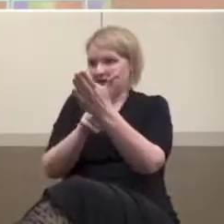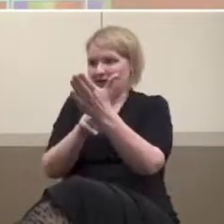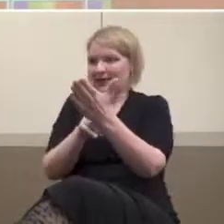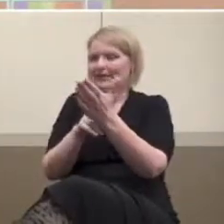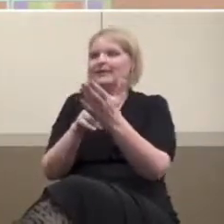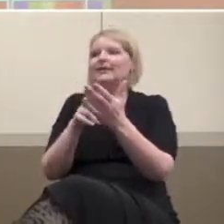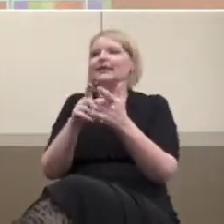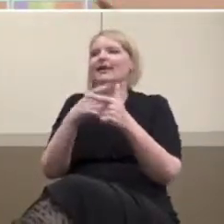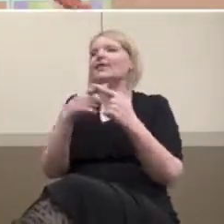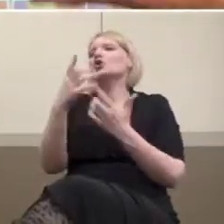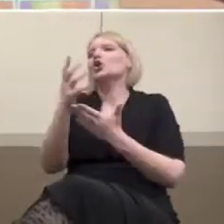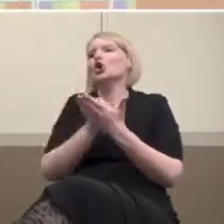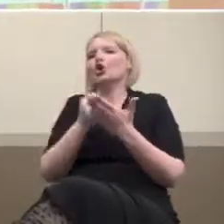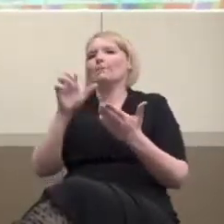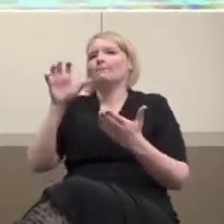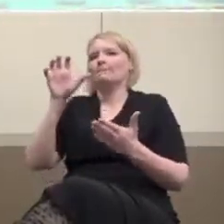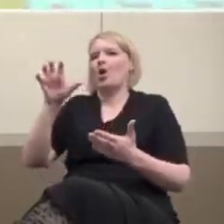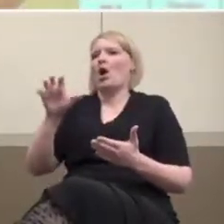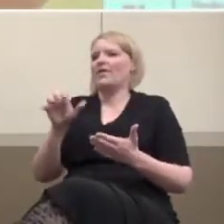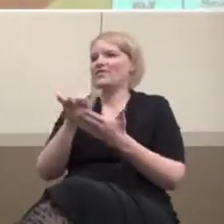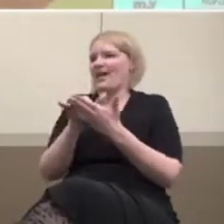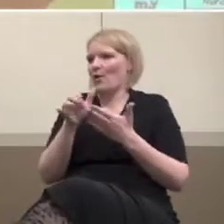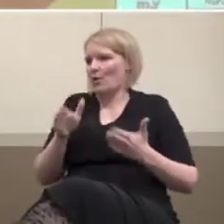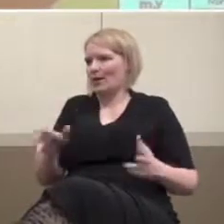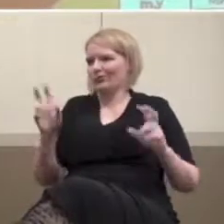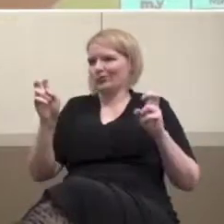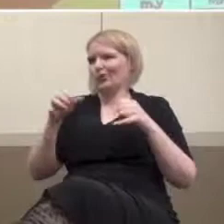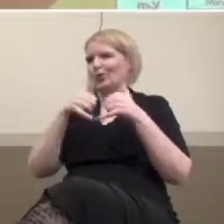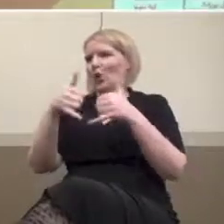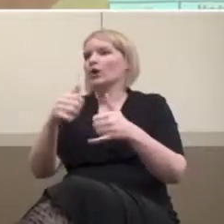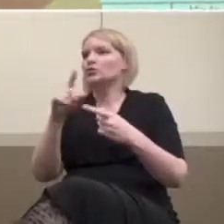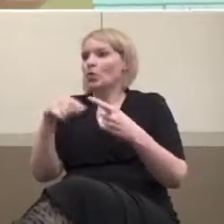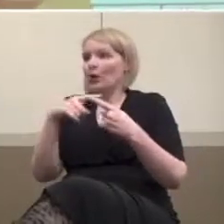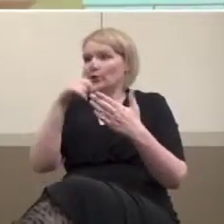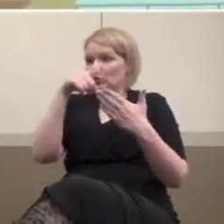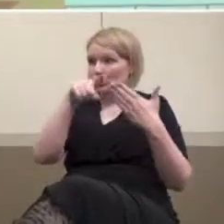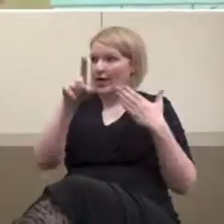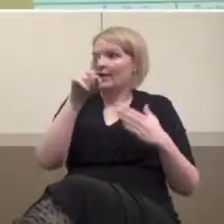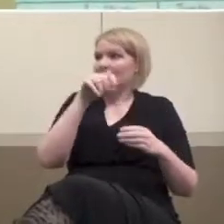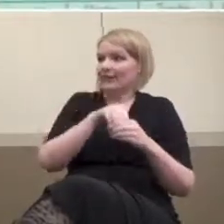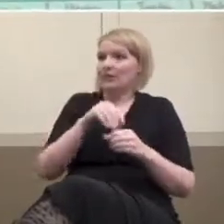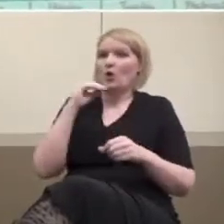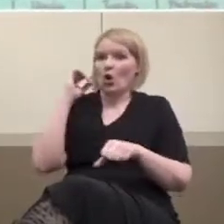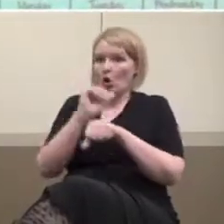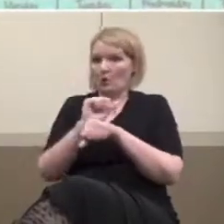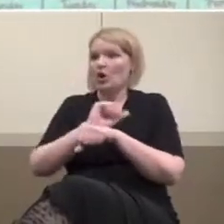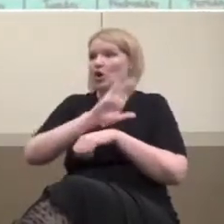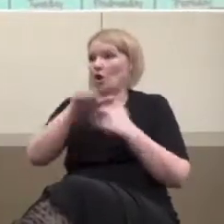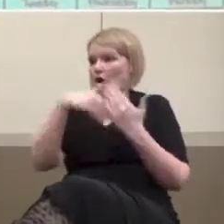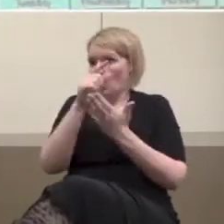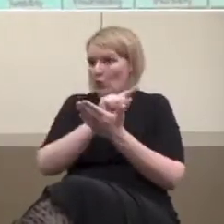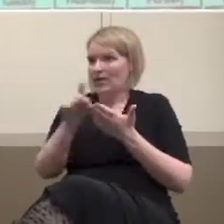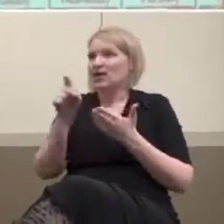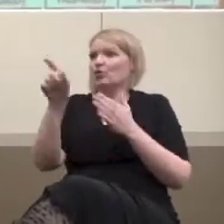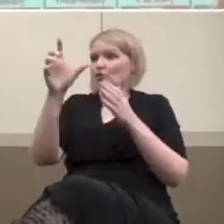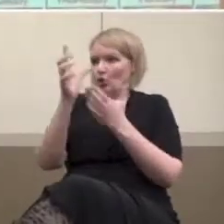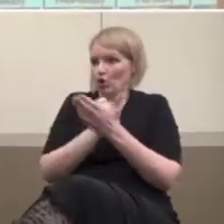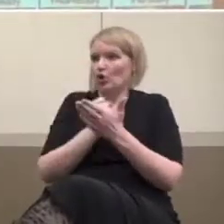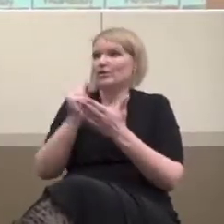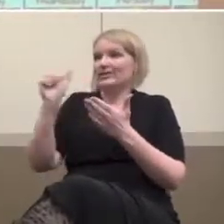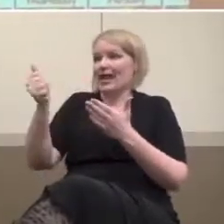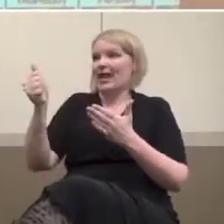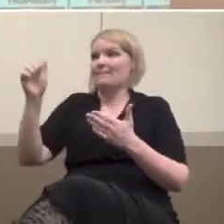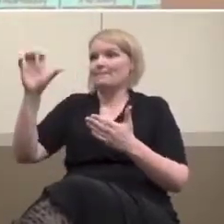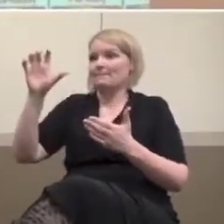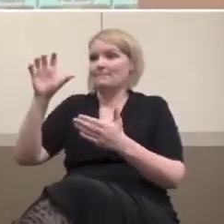paws that way. So if you have checked in and you have your homework complete for the whole week, you earn 10 Panther paws. Right now that's a super